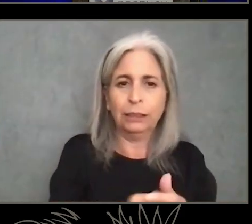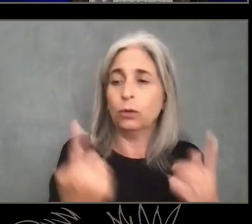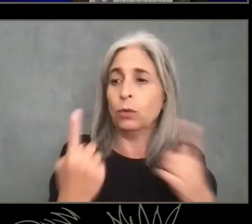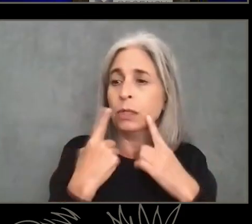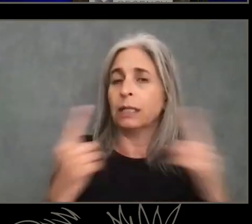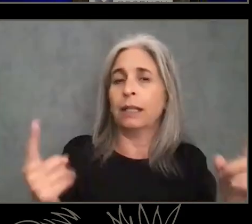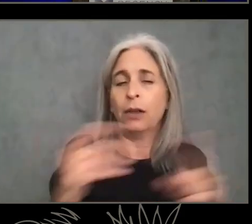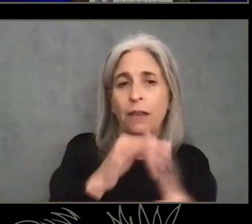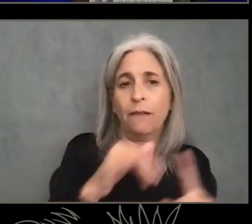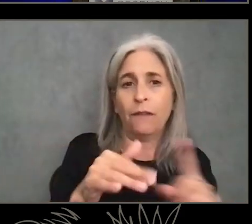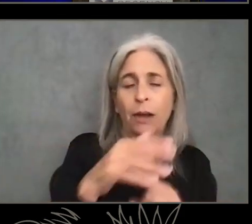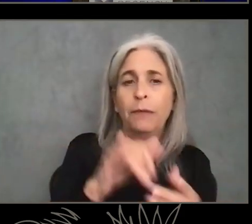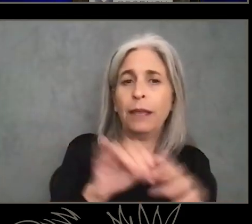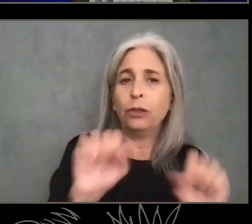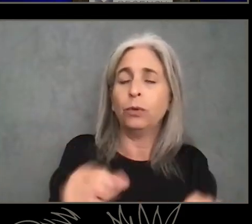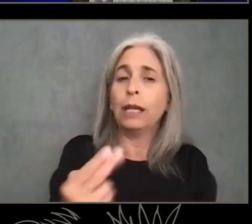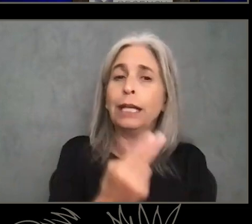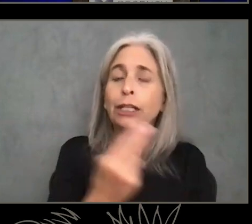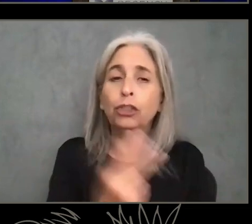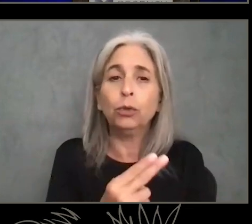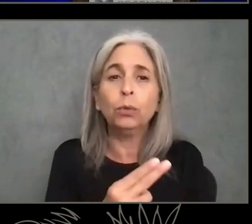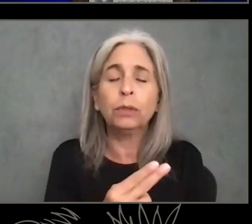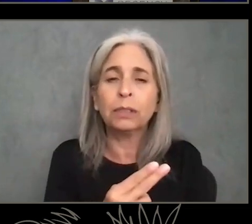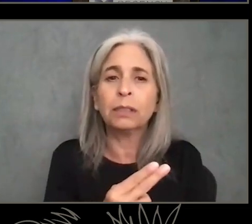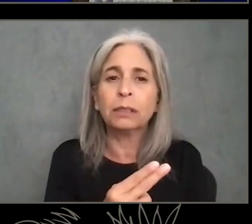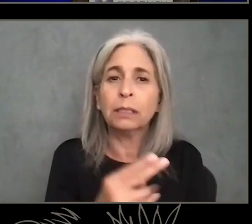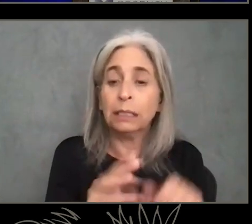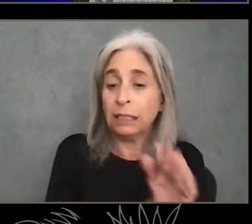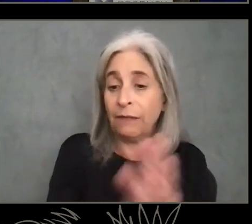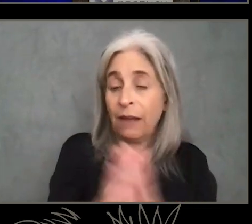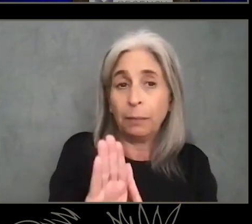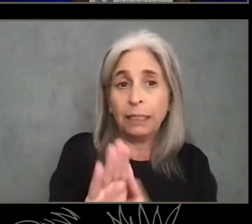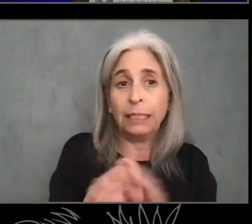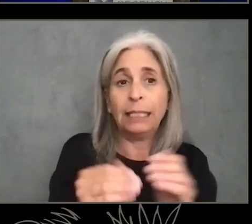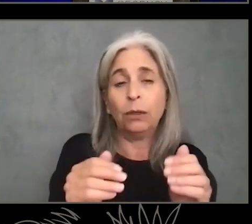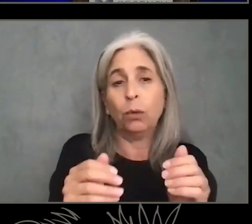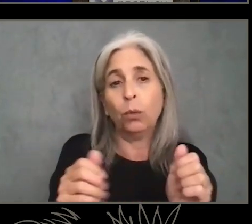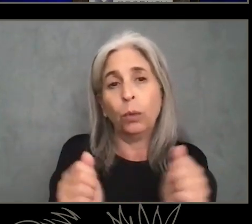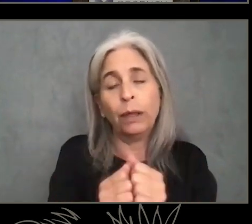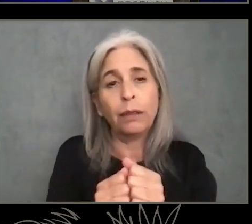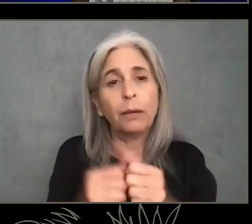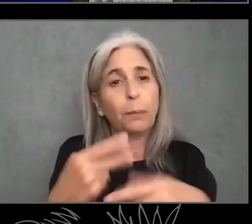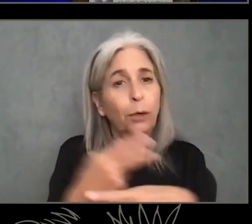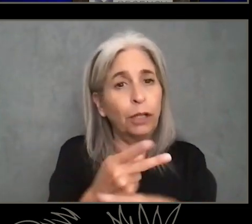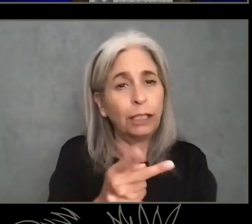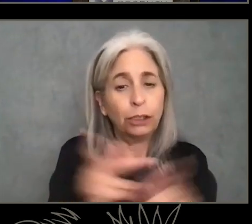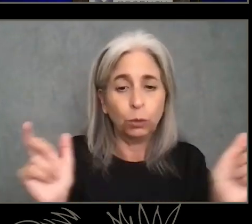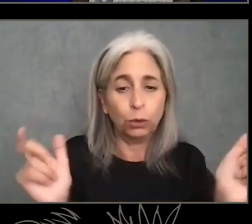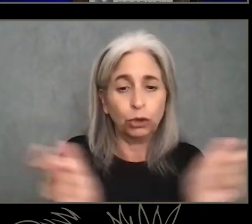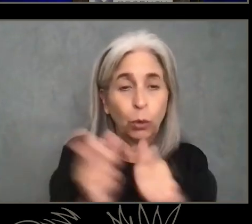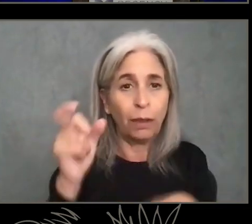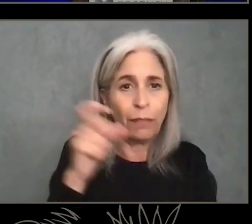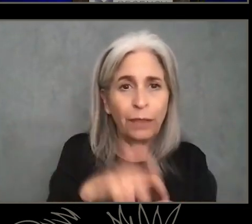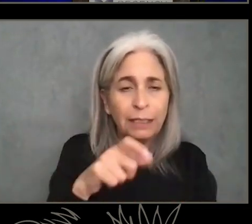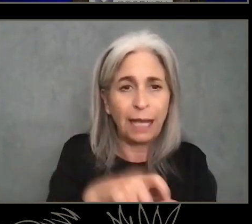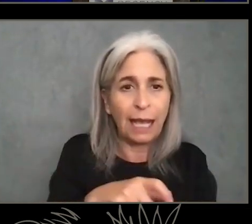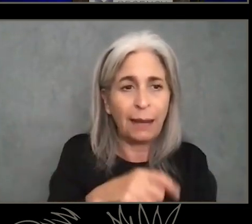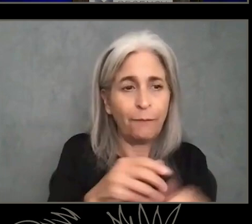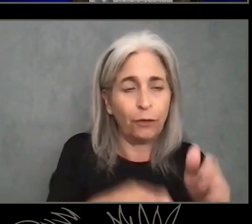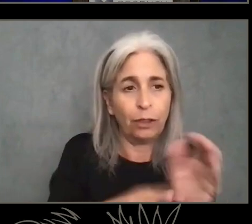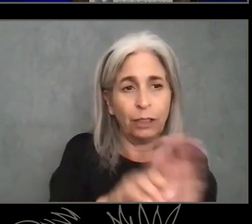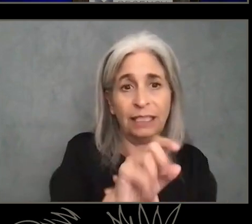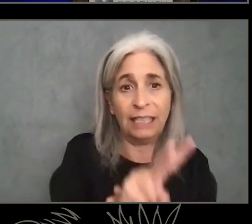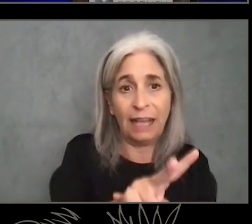declare these environments that you could use in development and in production. So we want to shorten that gap between the dev and